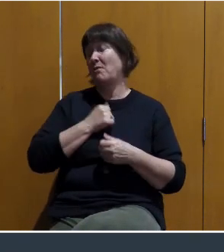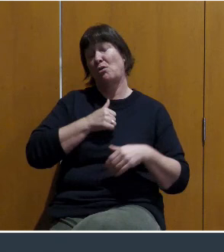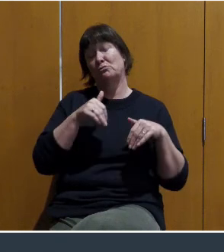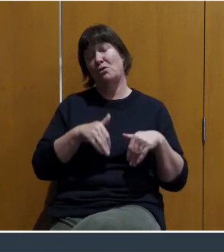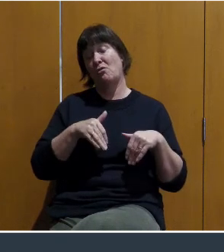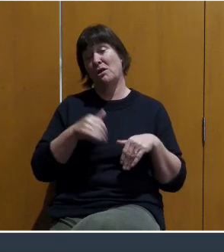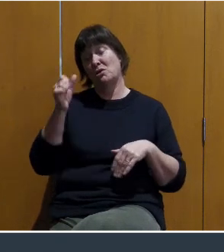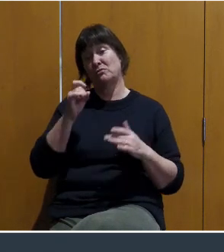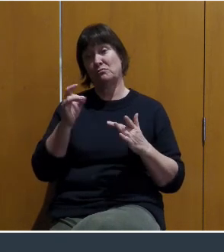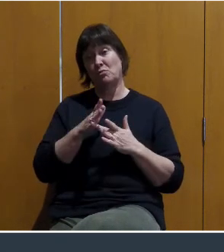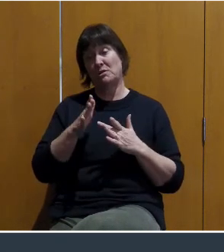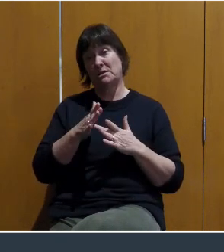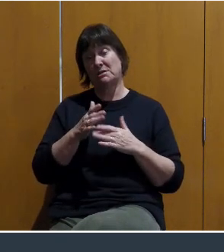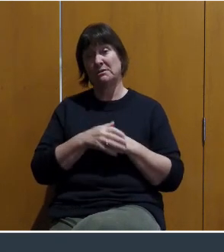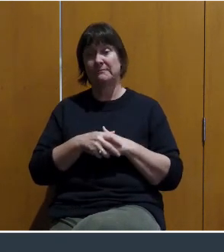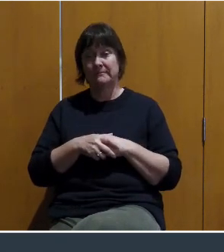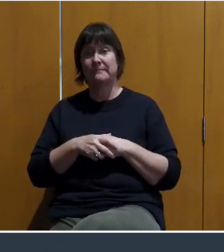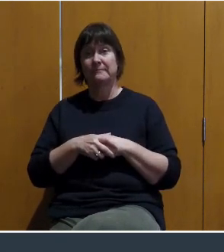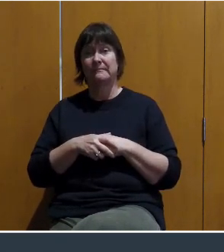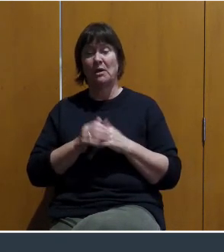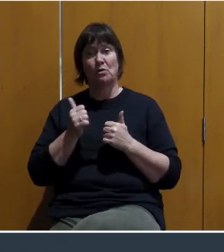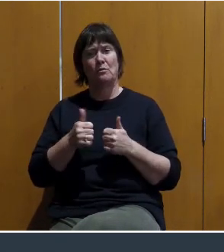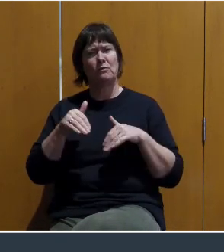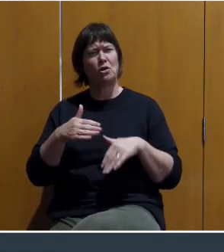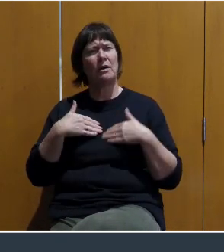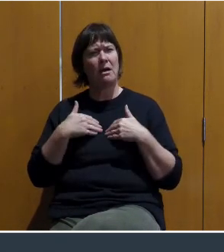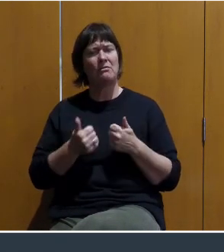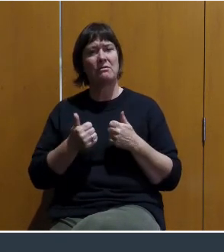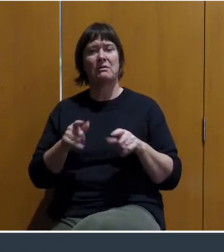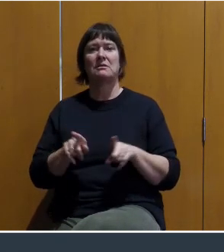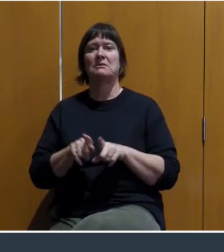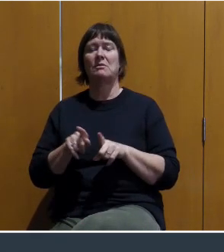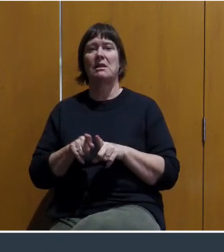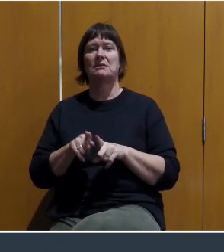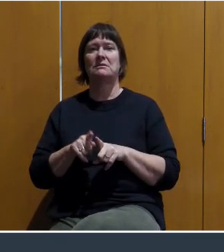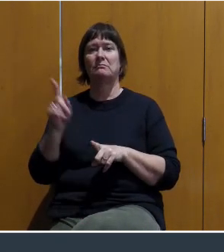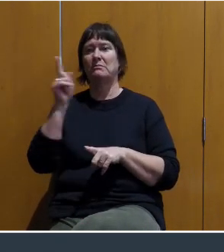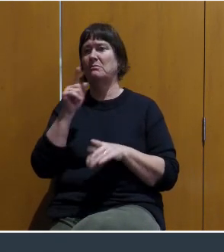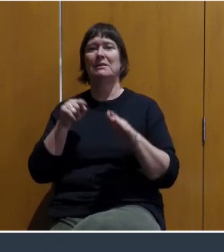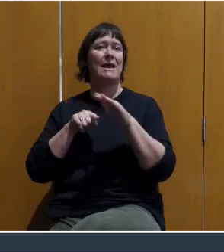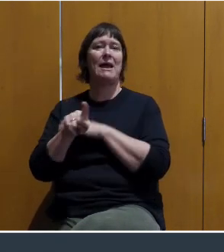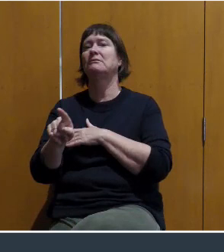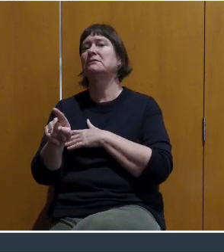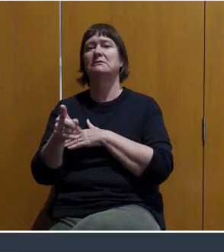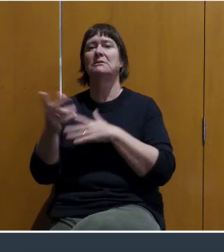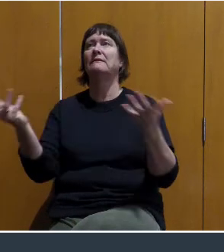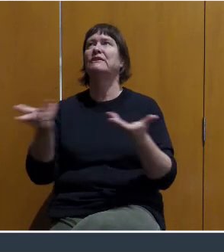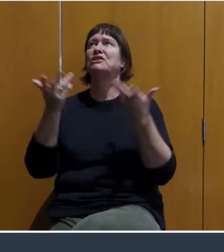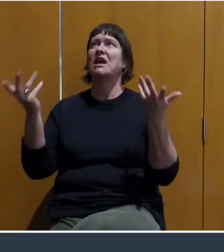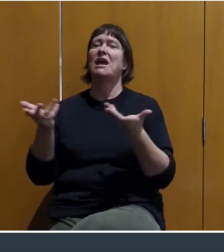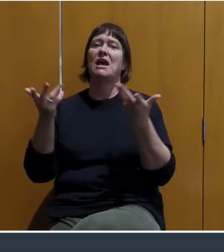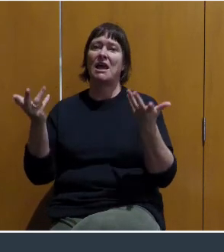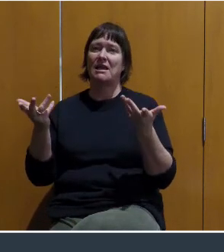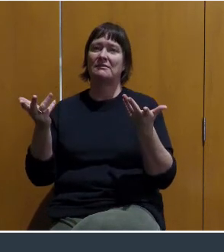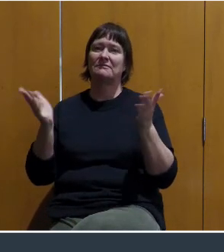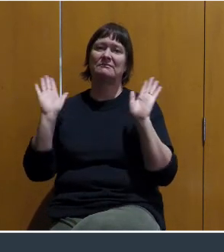that that's really important for our dogs' well-being. As well as our owners to get out in that fresh air without being impeded by